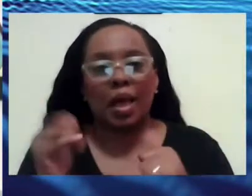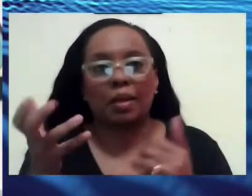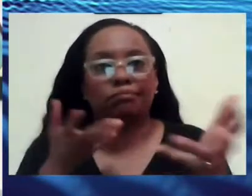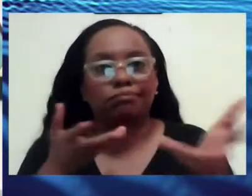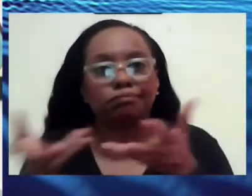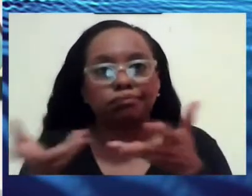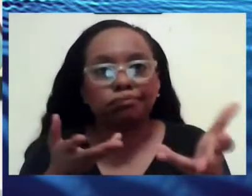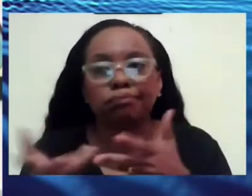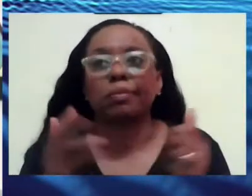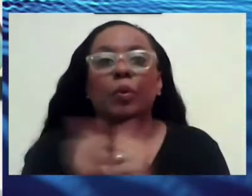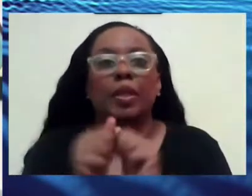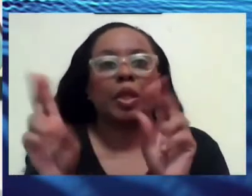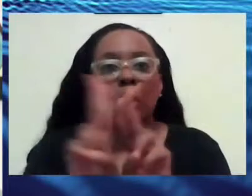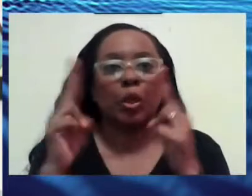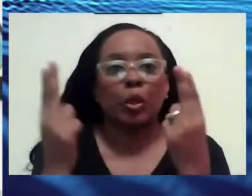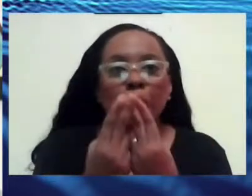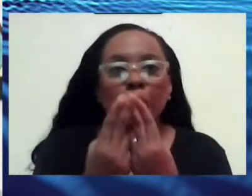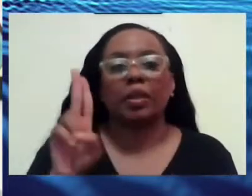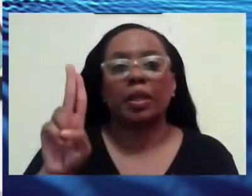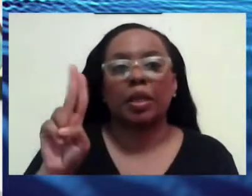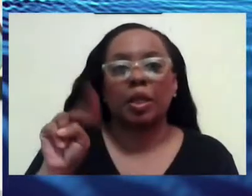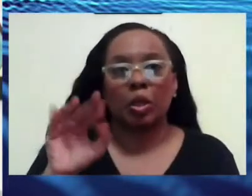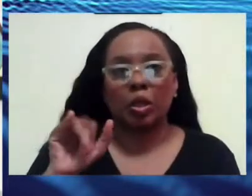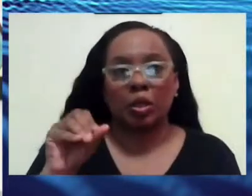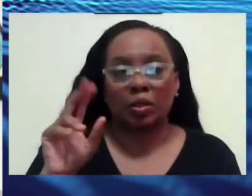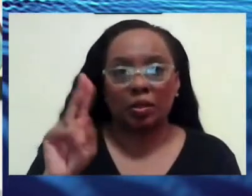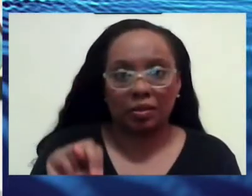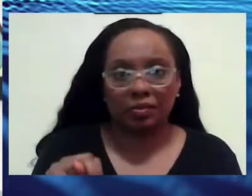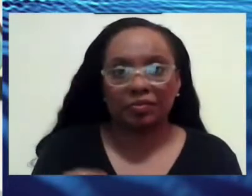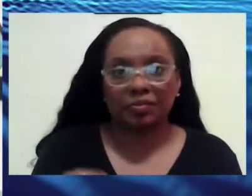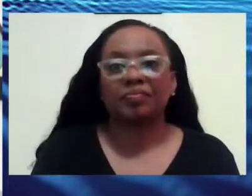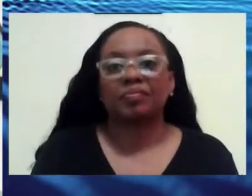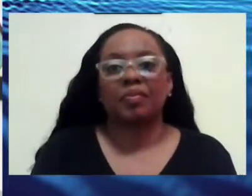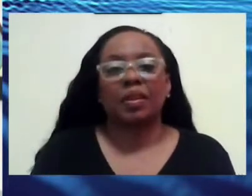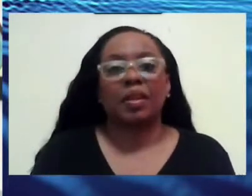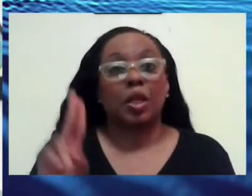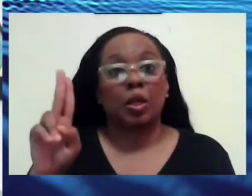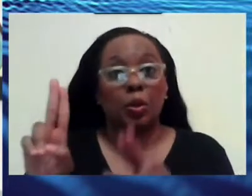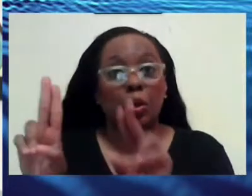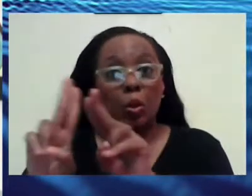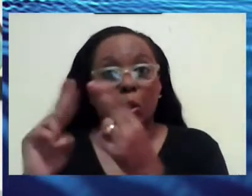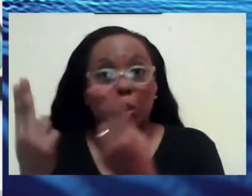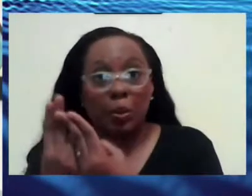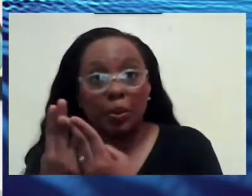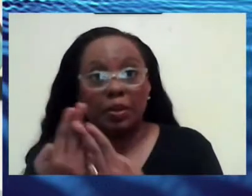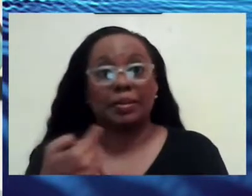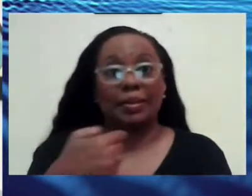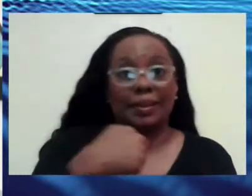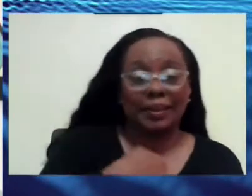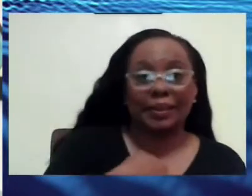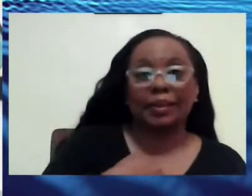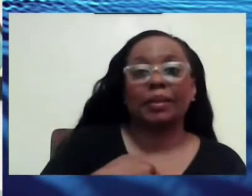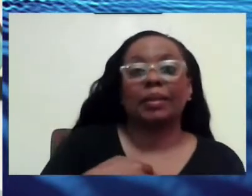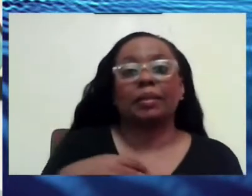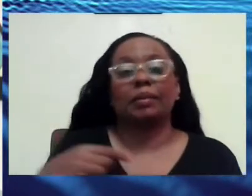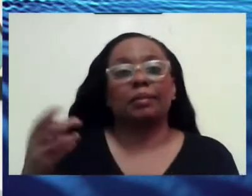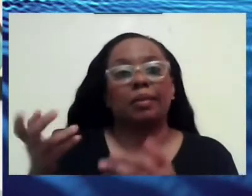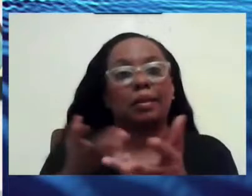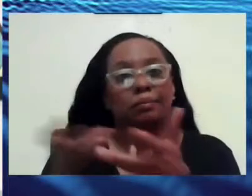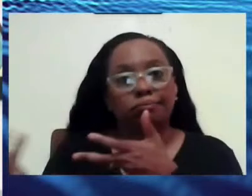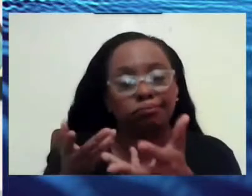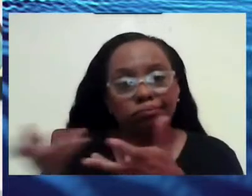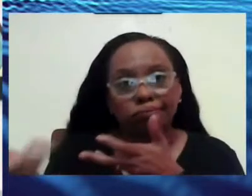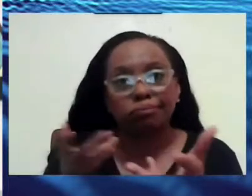their inclusion. And I don't think that they're stopping in terms of their discussions with us as well. But, you know, again, we will just continue to consult with them